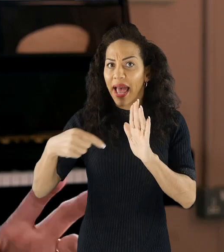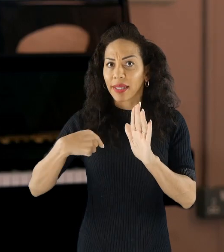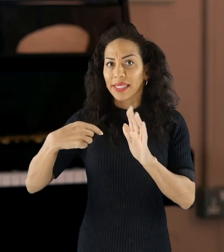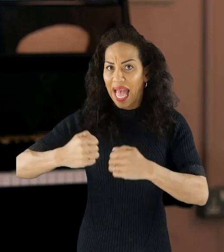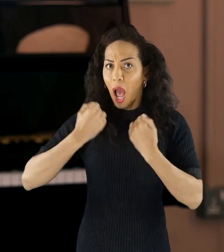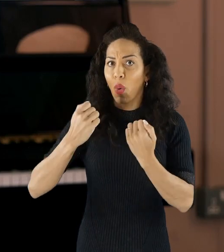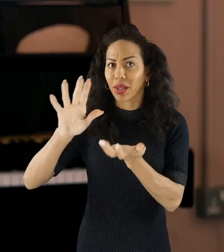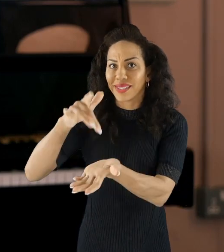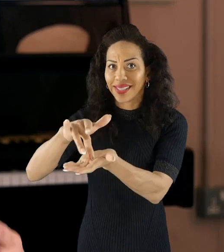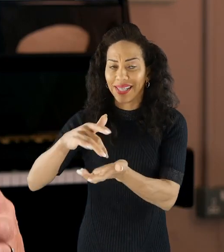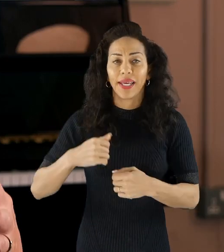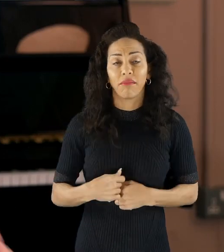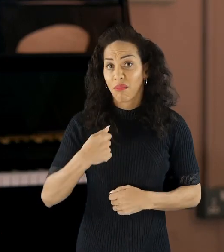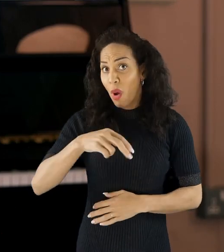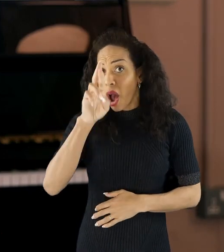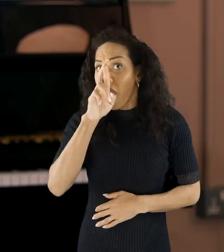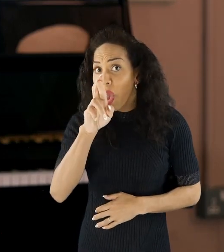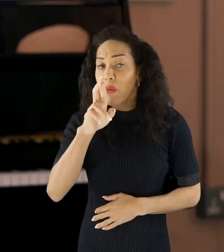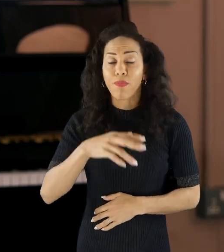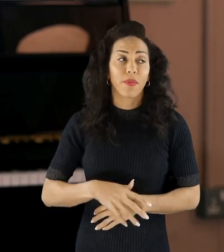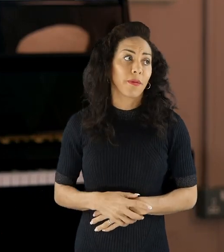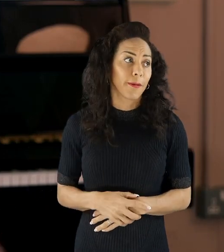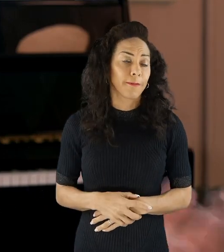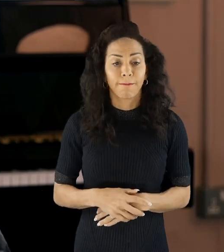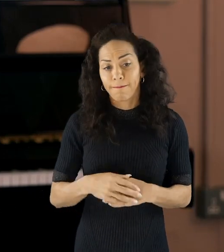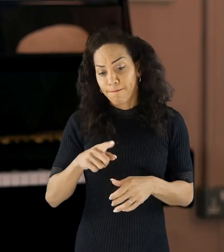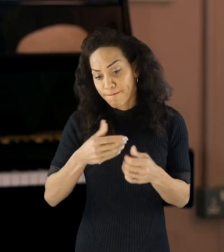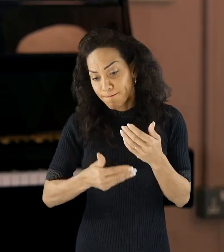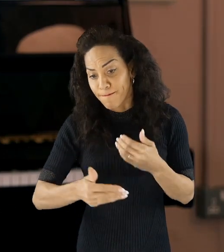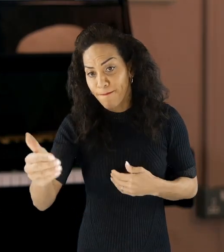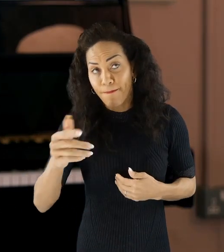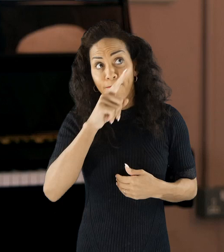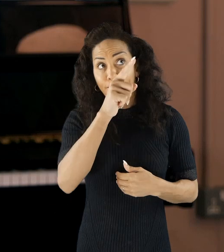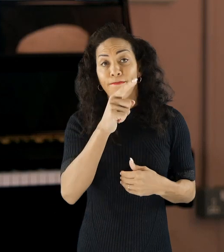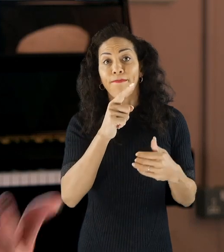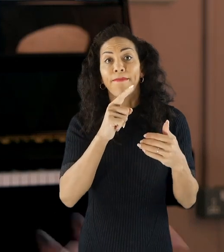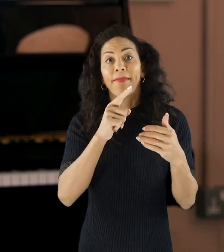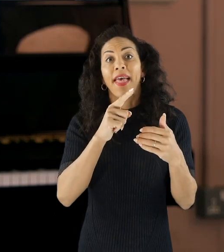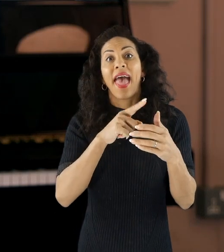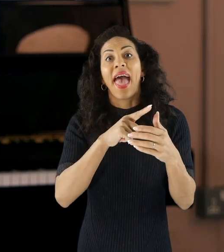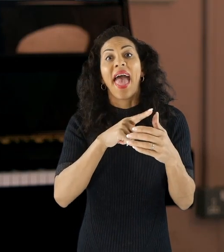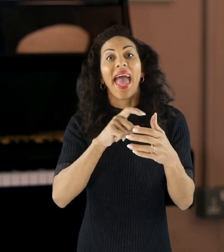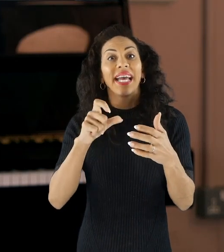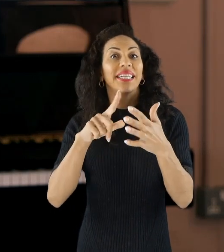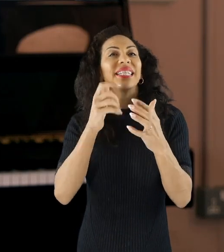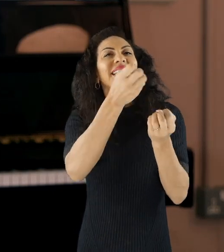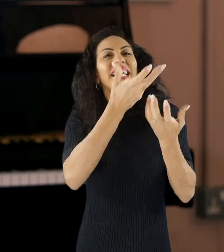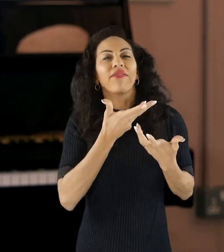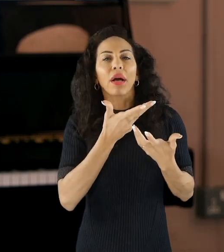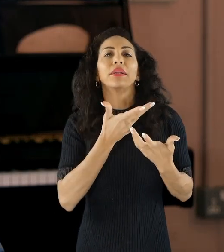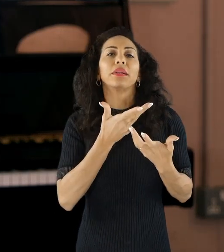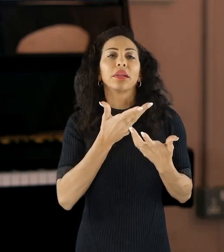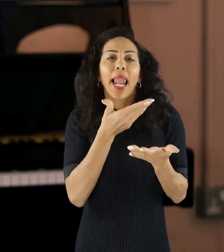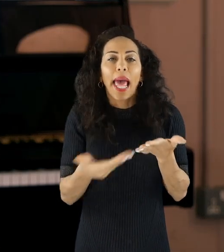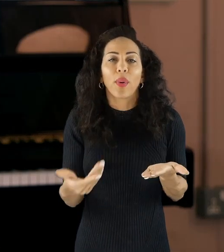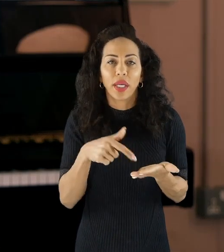I really hope is that what they do over the coming years is give us all a shared language, because we do all need to talk about the environment, and we